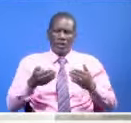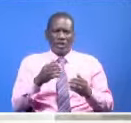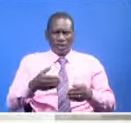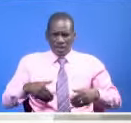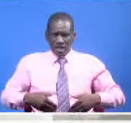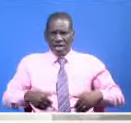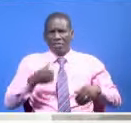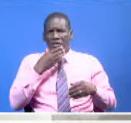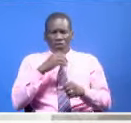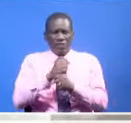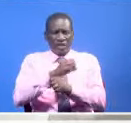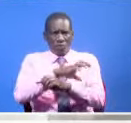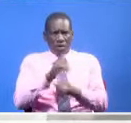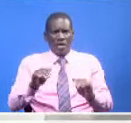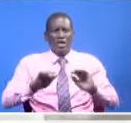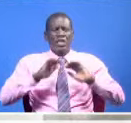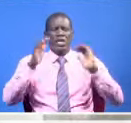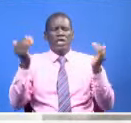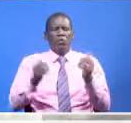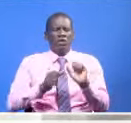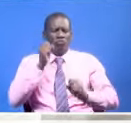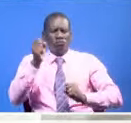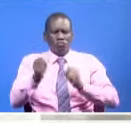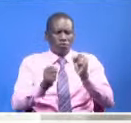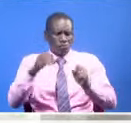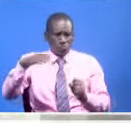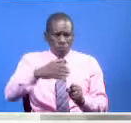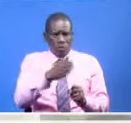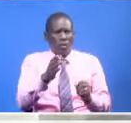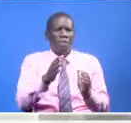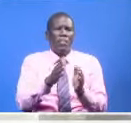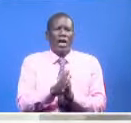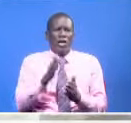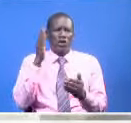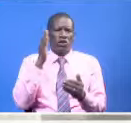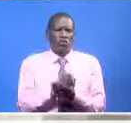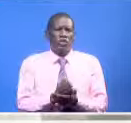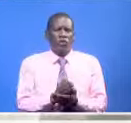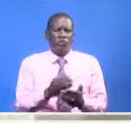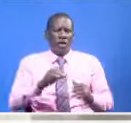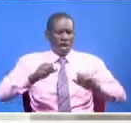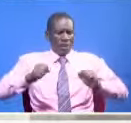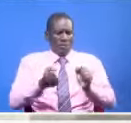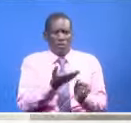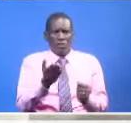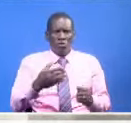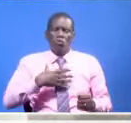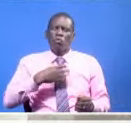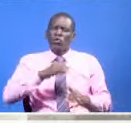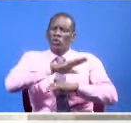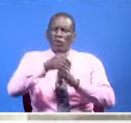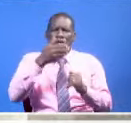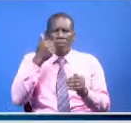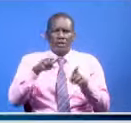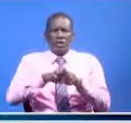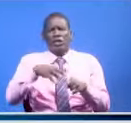proud in the world cross country. And we are really proud of them. We wish them all the best as they move out there.